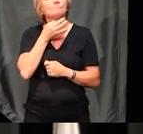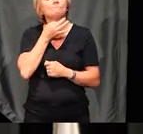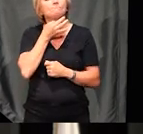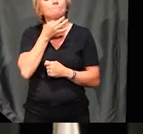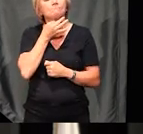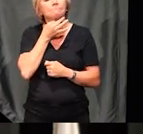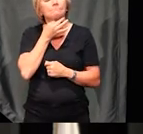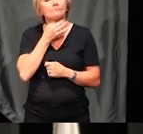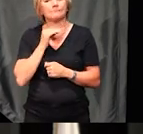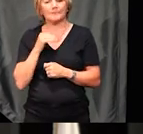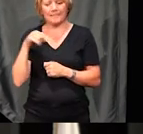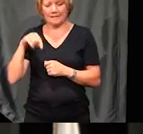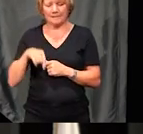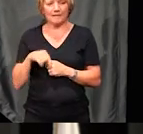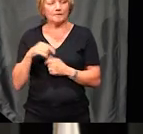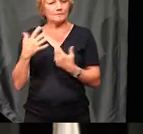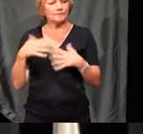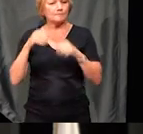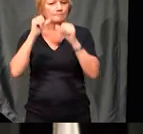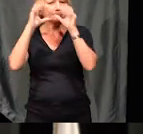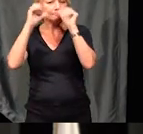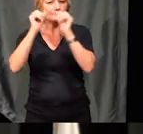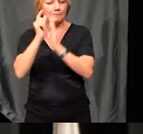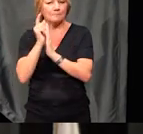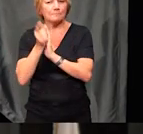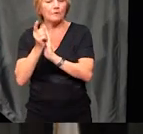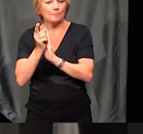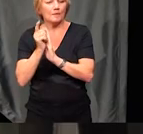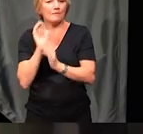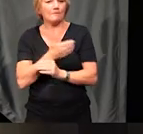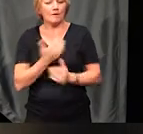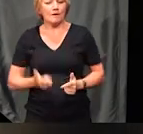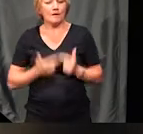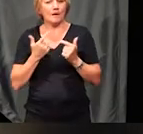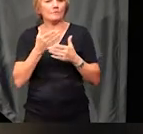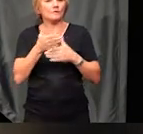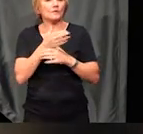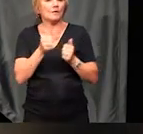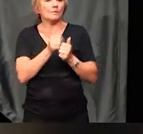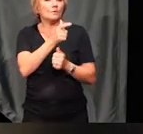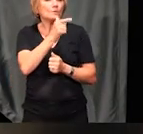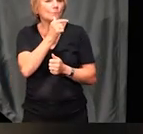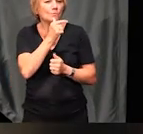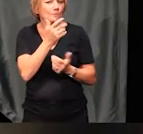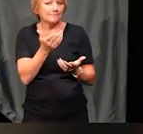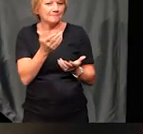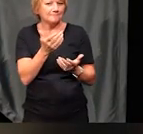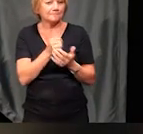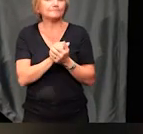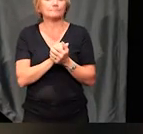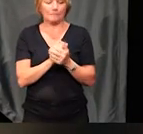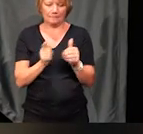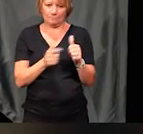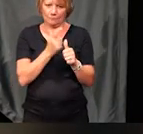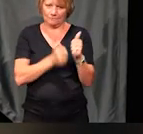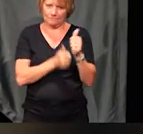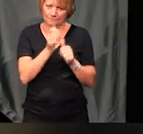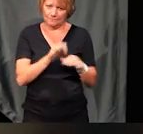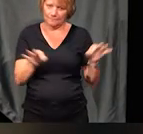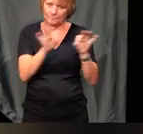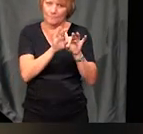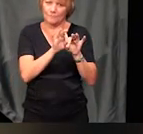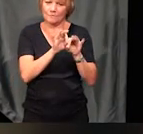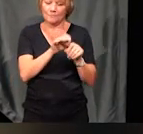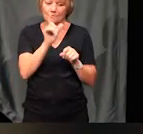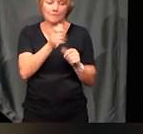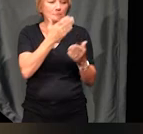this remarkable moment of our lives with? First and foremost, we must be grateful to